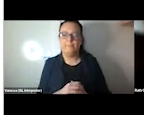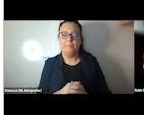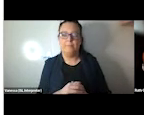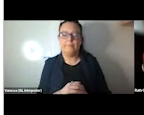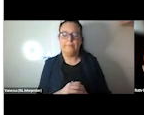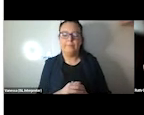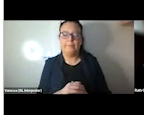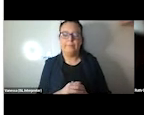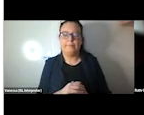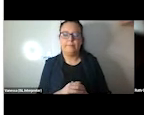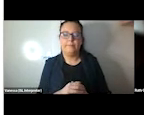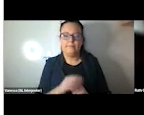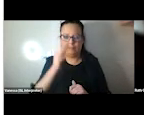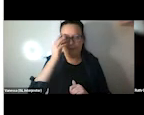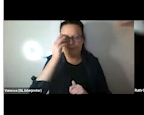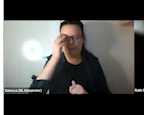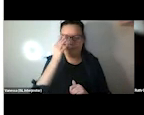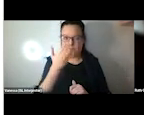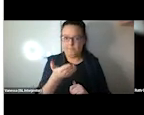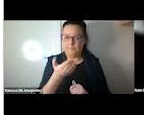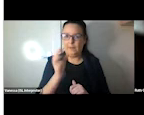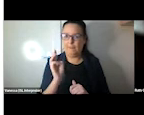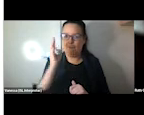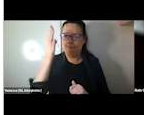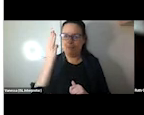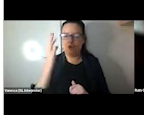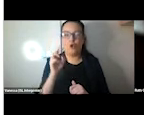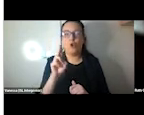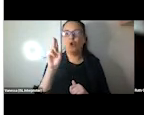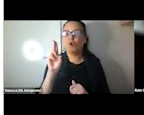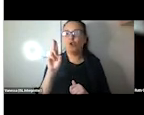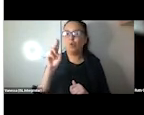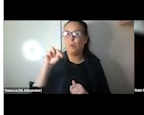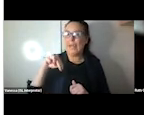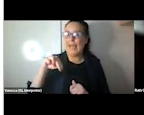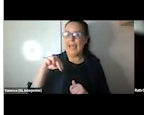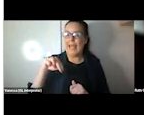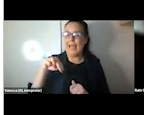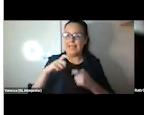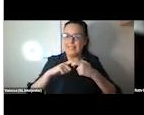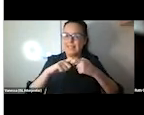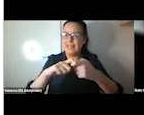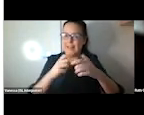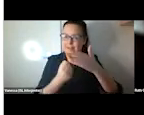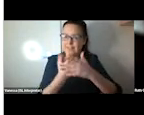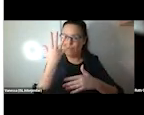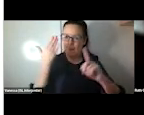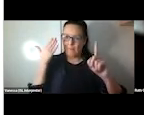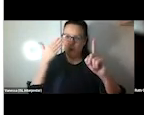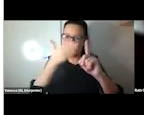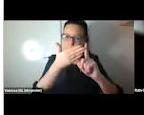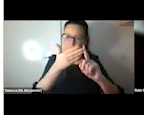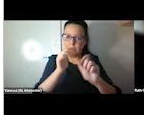My next slide then is an image of the UN Sustainable Development Goals under the 2030 Agenda for